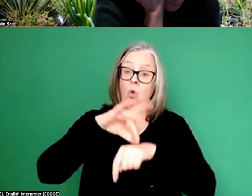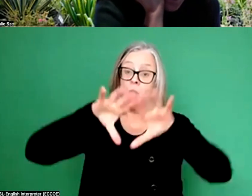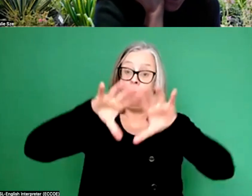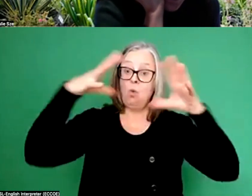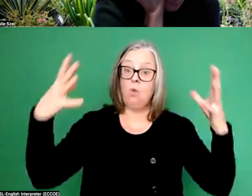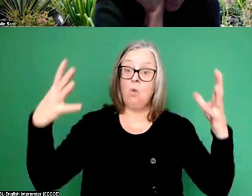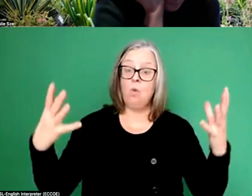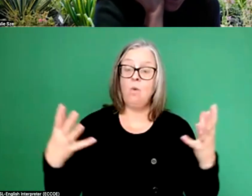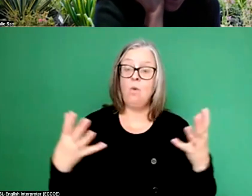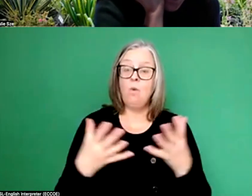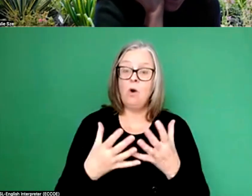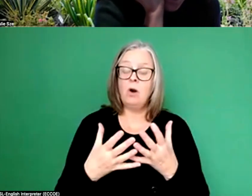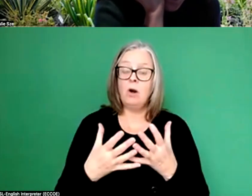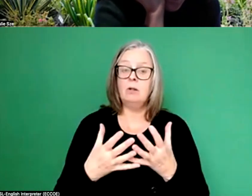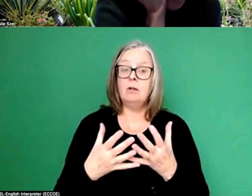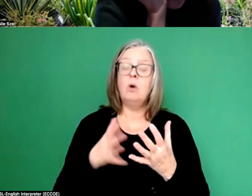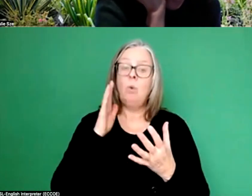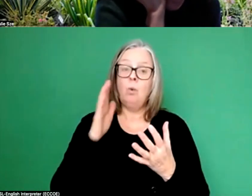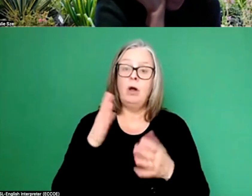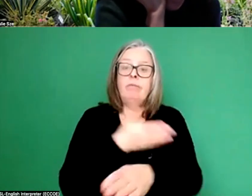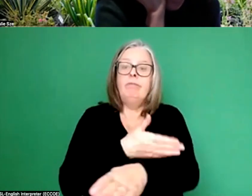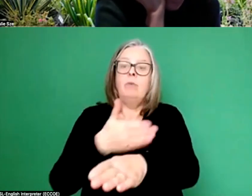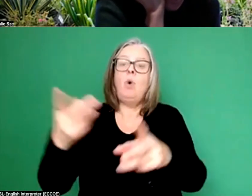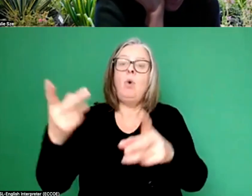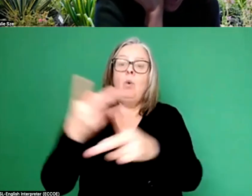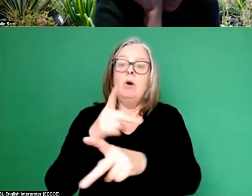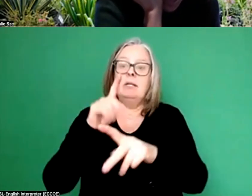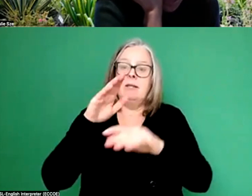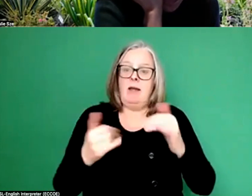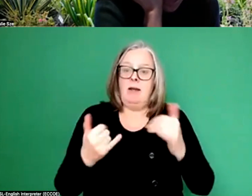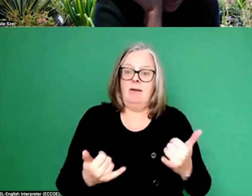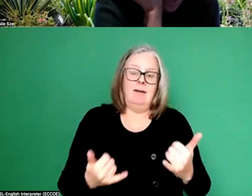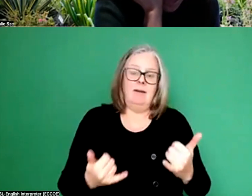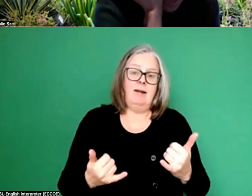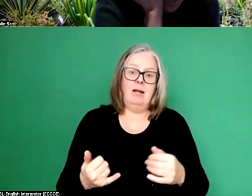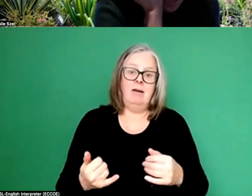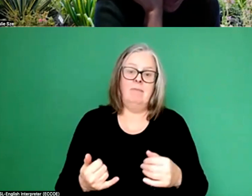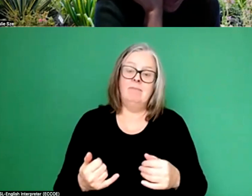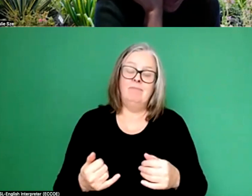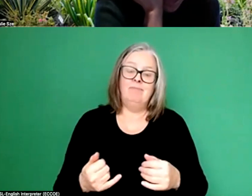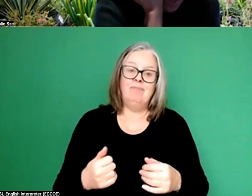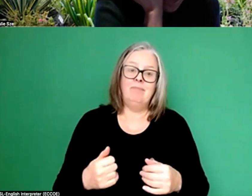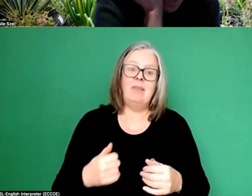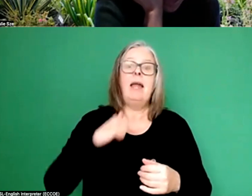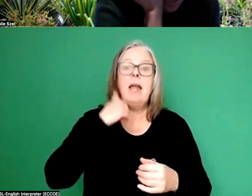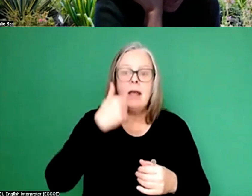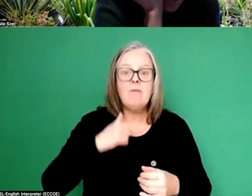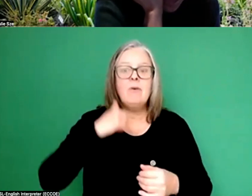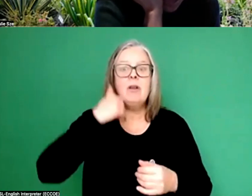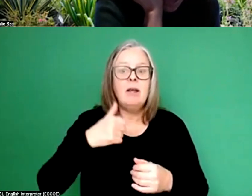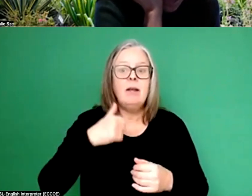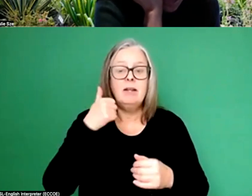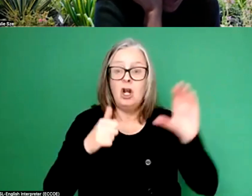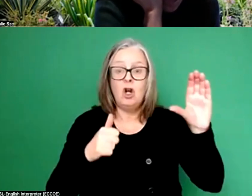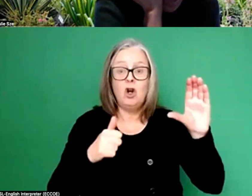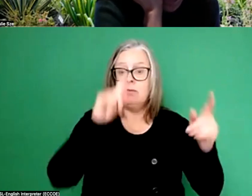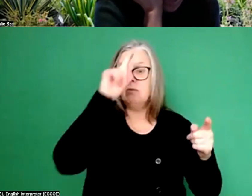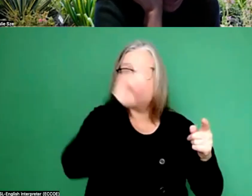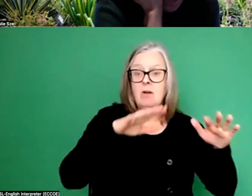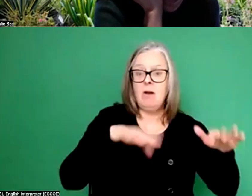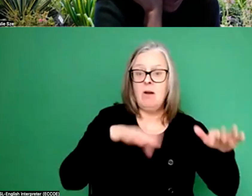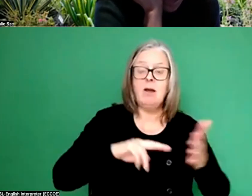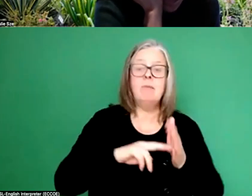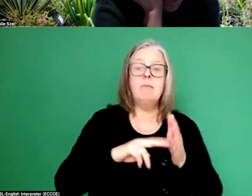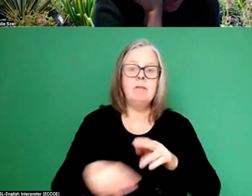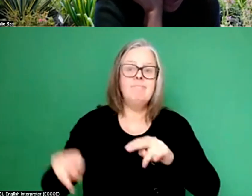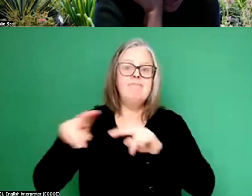than it is today and increasingly worse with every day that we don't bring down emissions. And and